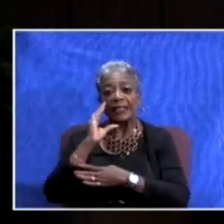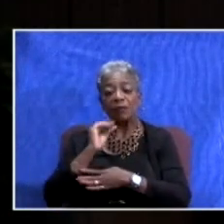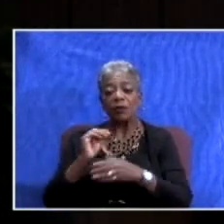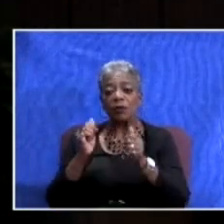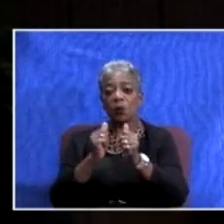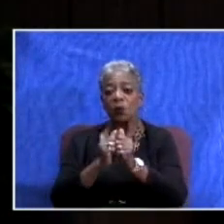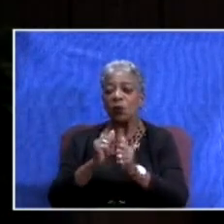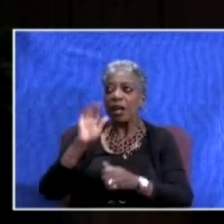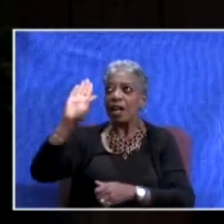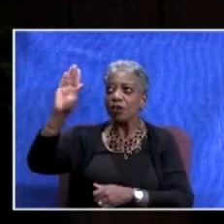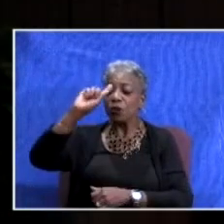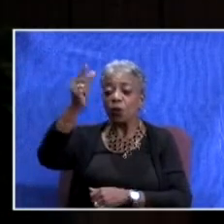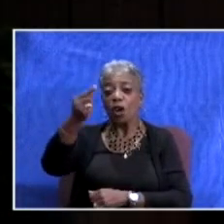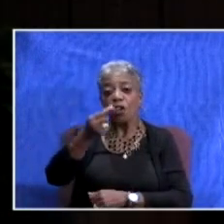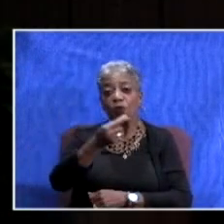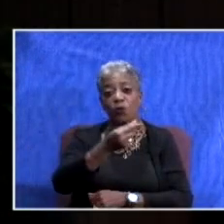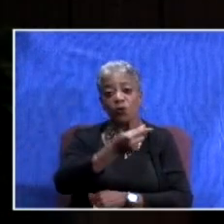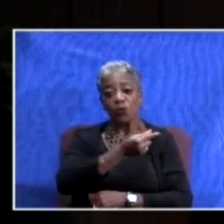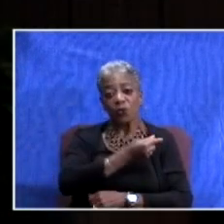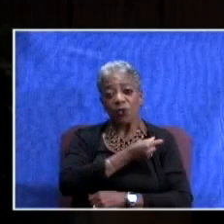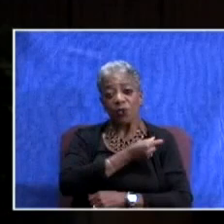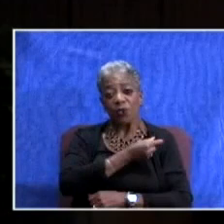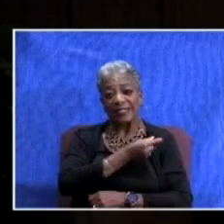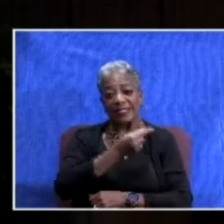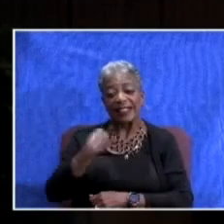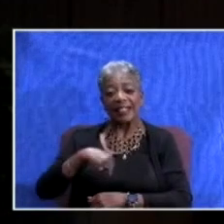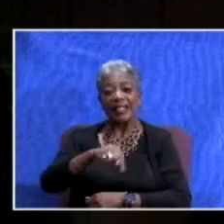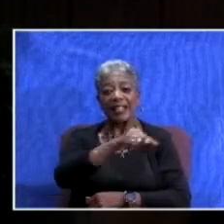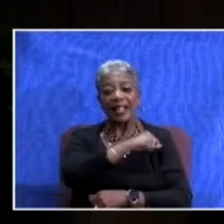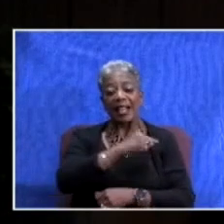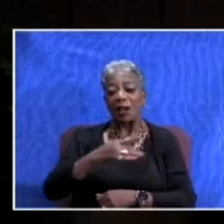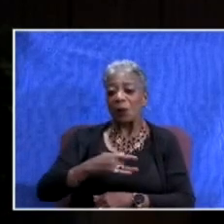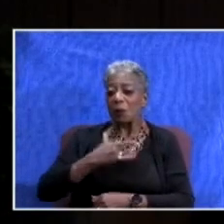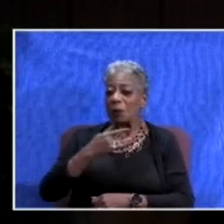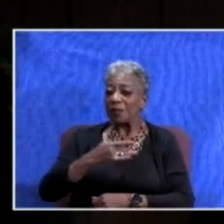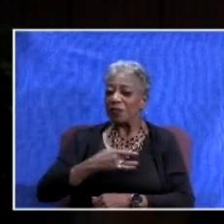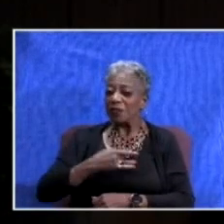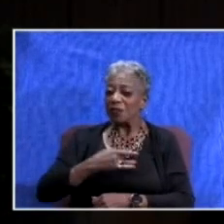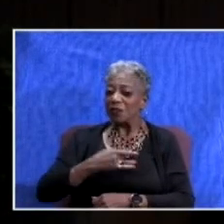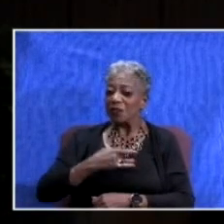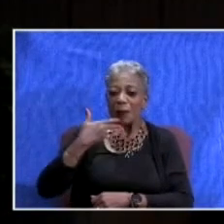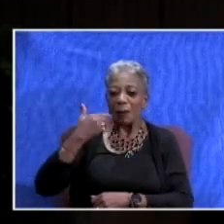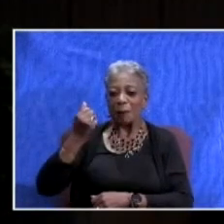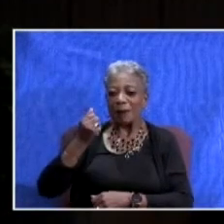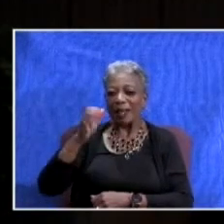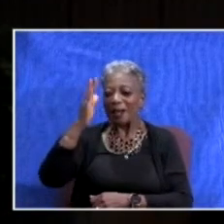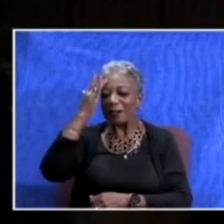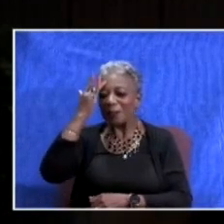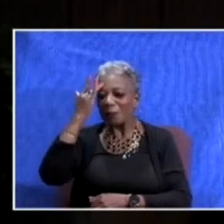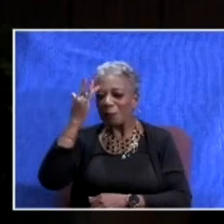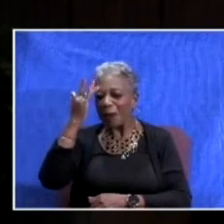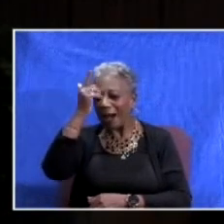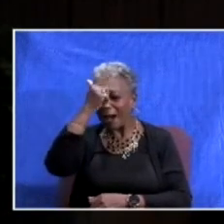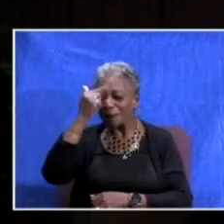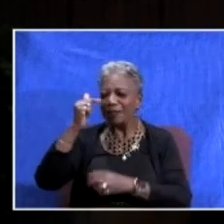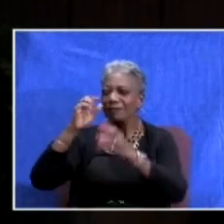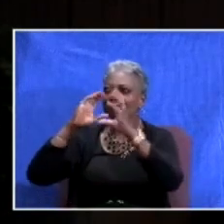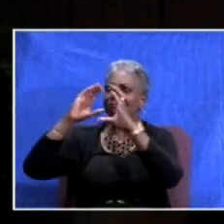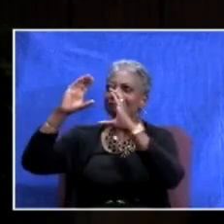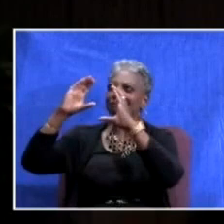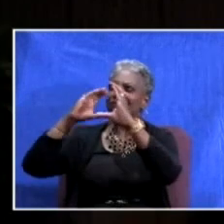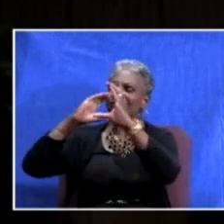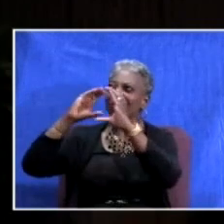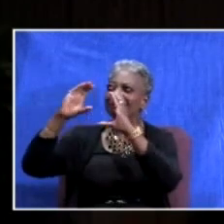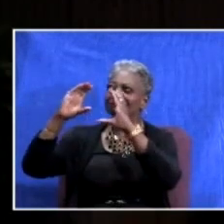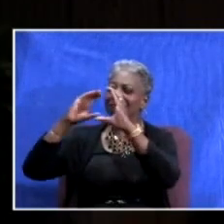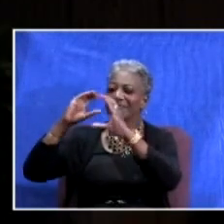it. We feel better because we had a talk with you. Calm our